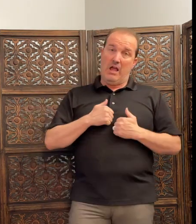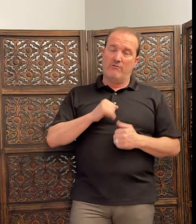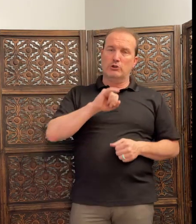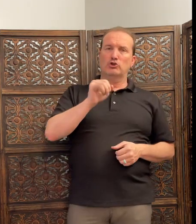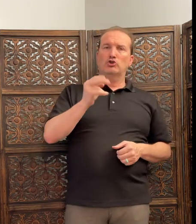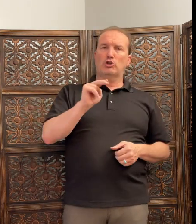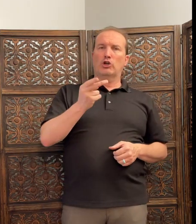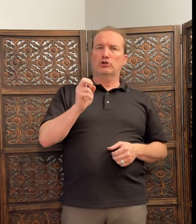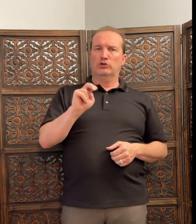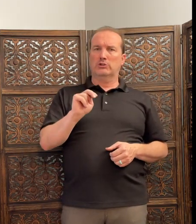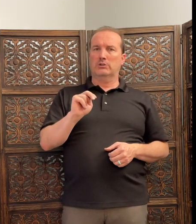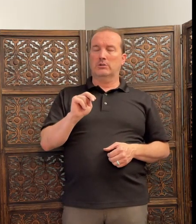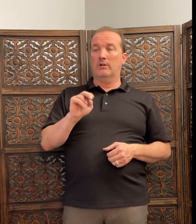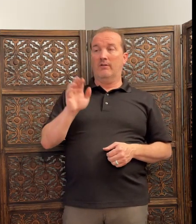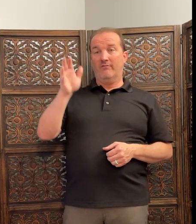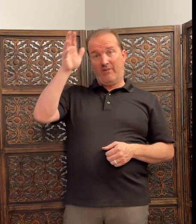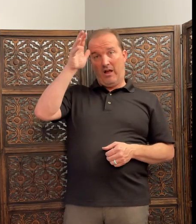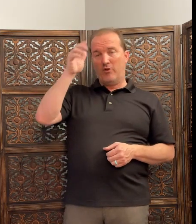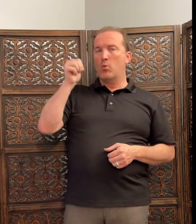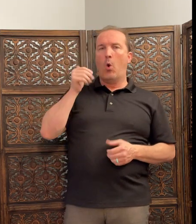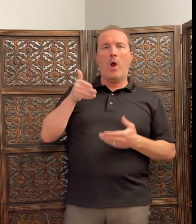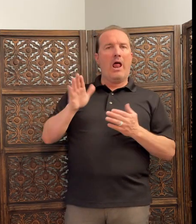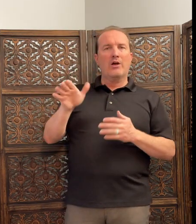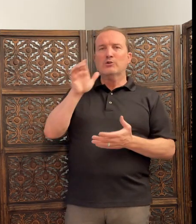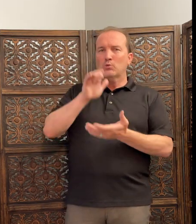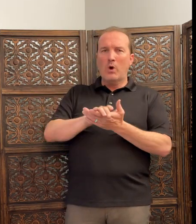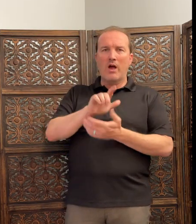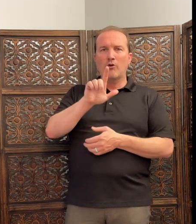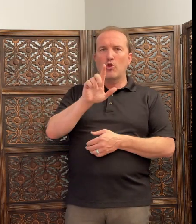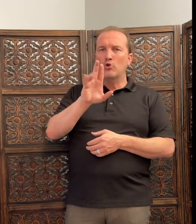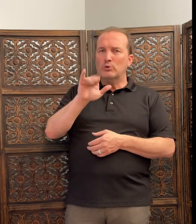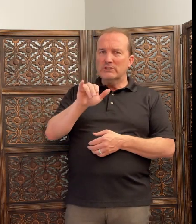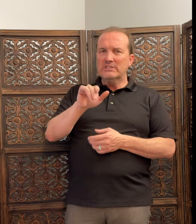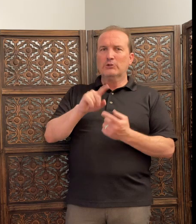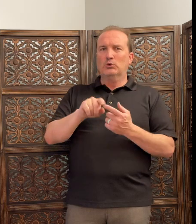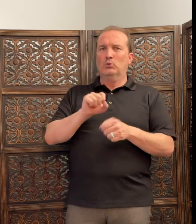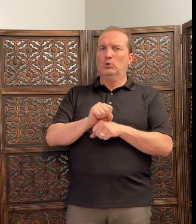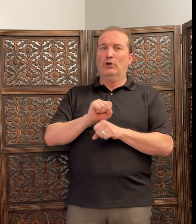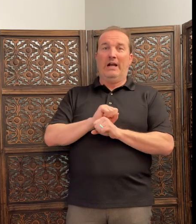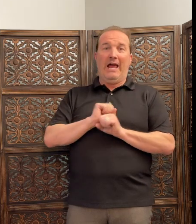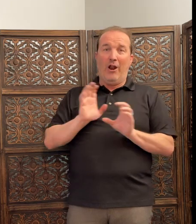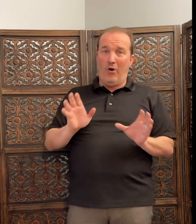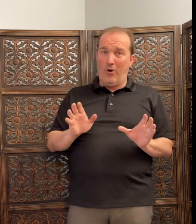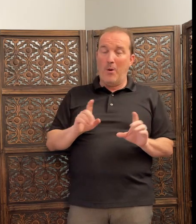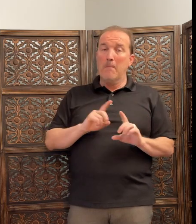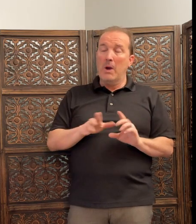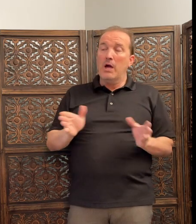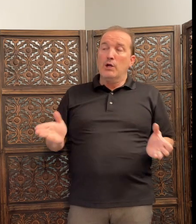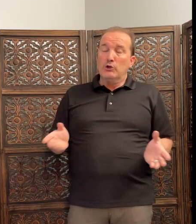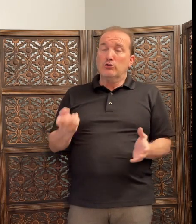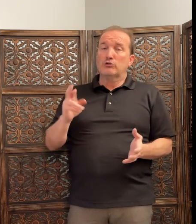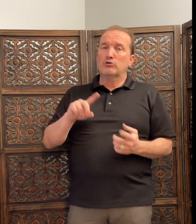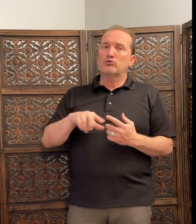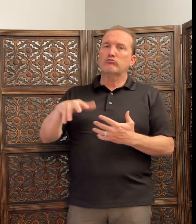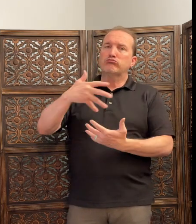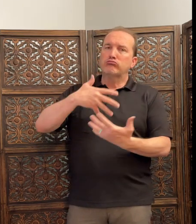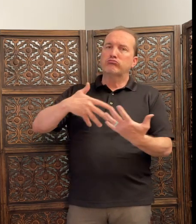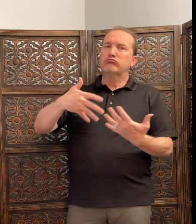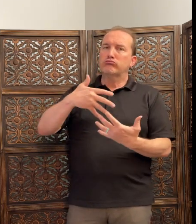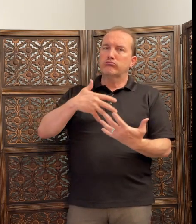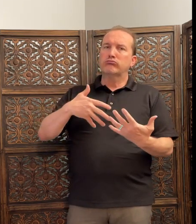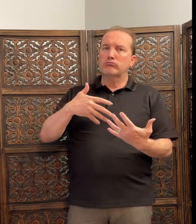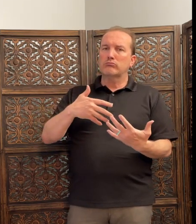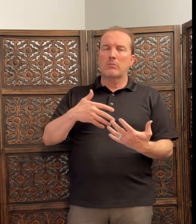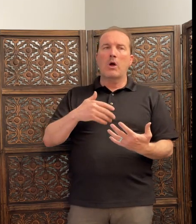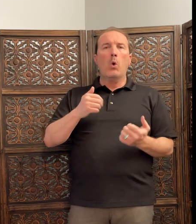In real life, John Hurston, Zora's father, would not allow his wife Lucy, Zora's mother, to work at all, but did encourage